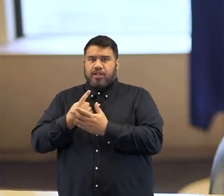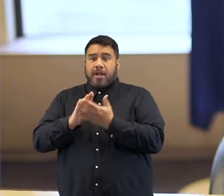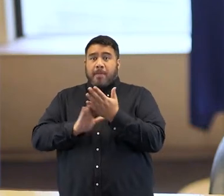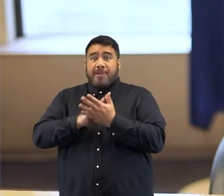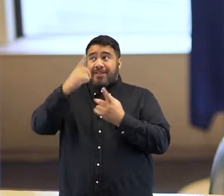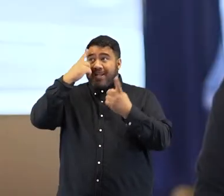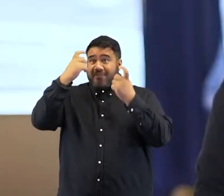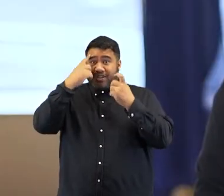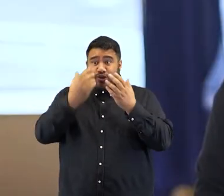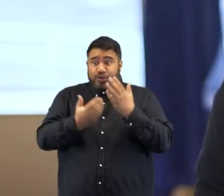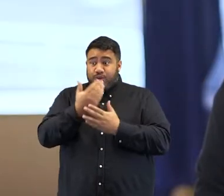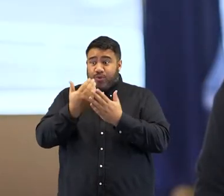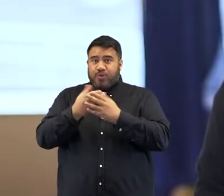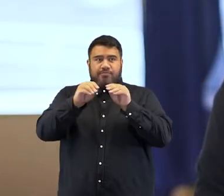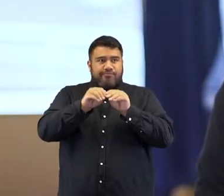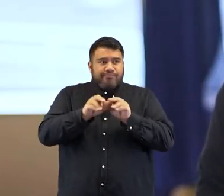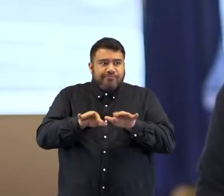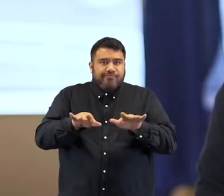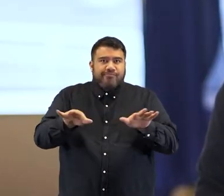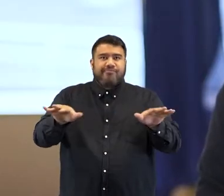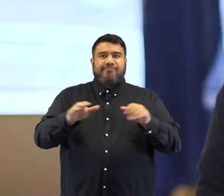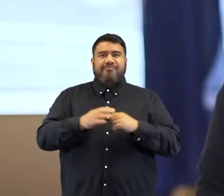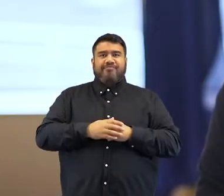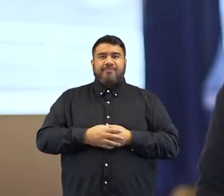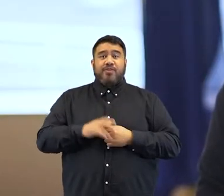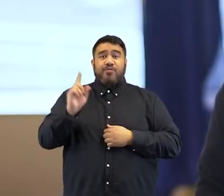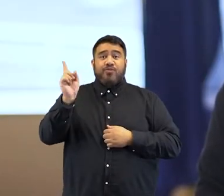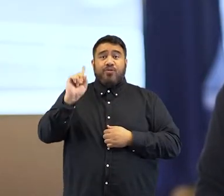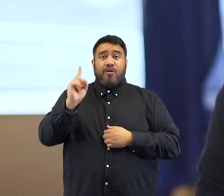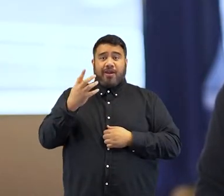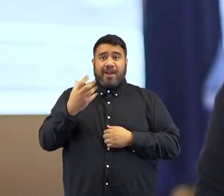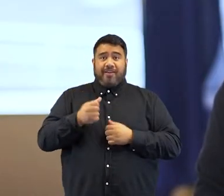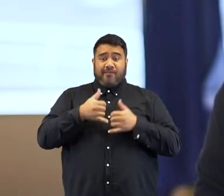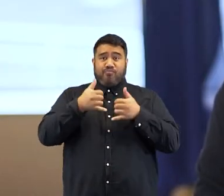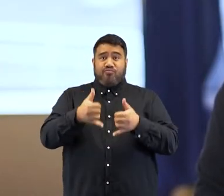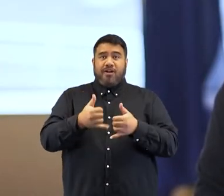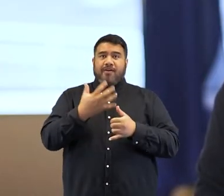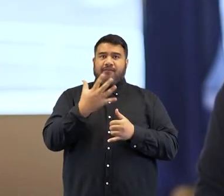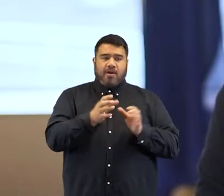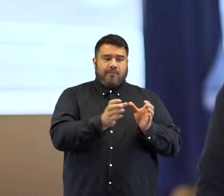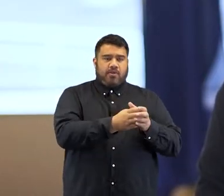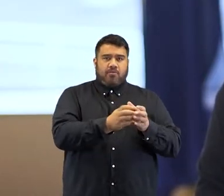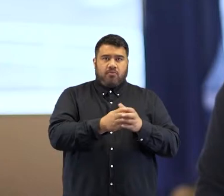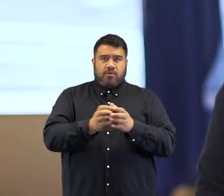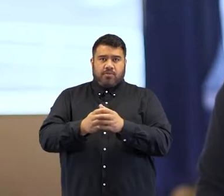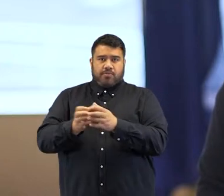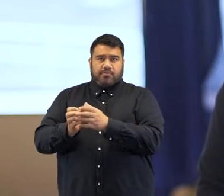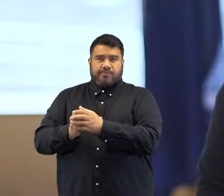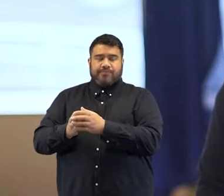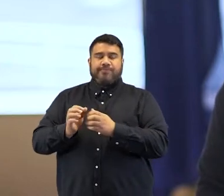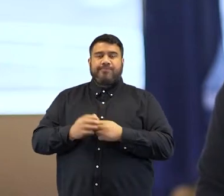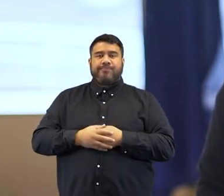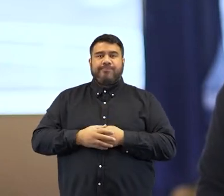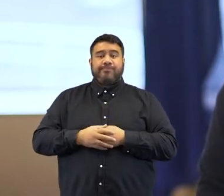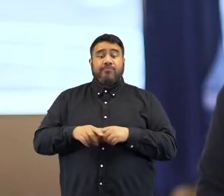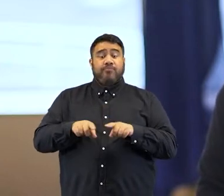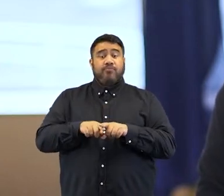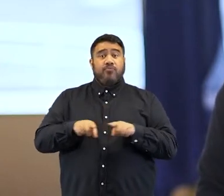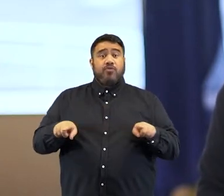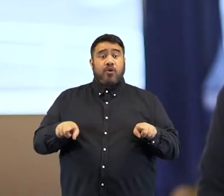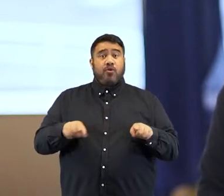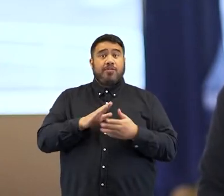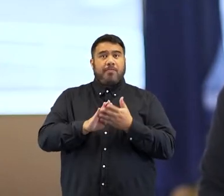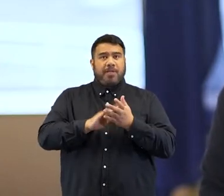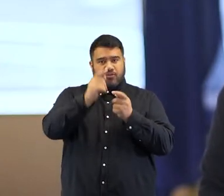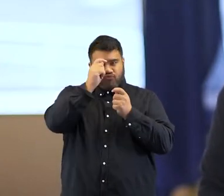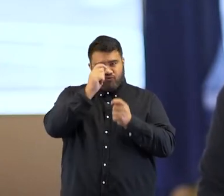breeds innovation. Today there are 5 award categories for the Prime Minister's Science Prizes, which allows us to recognise and